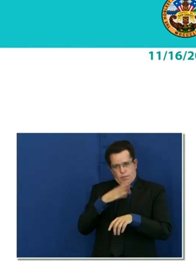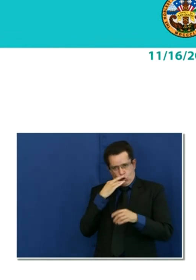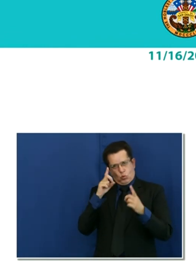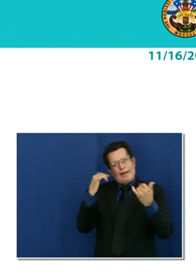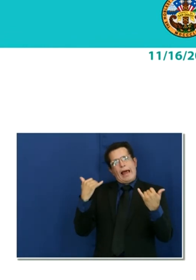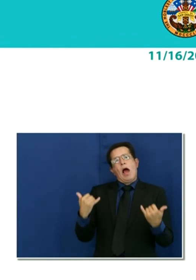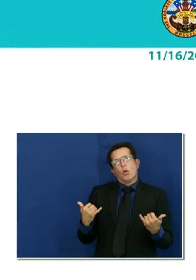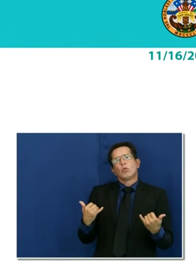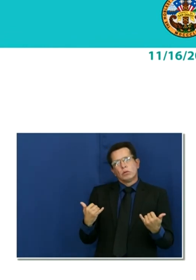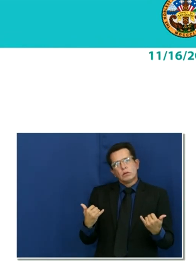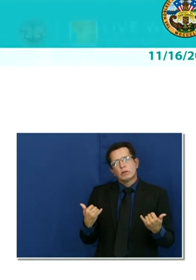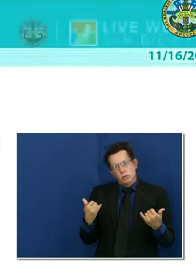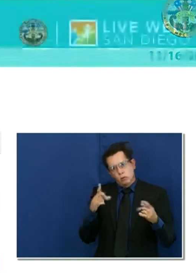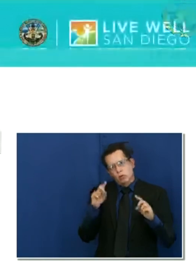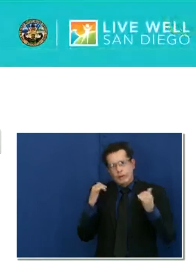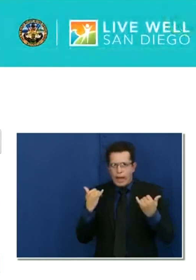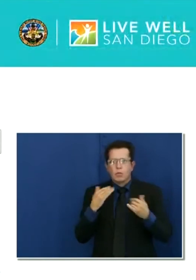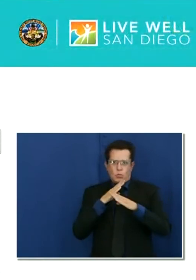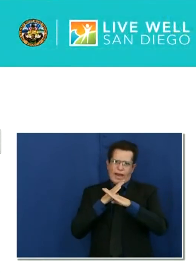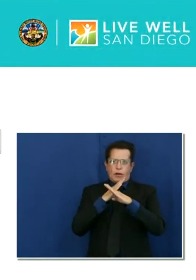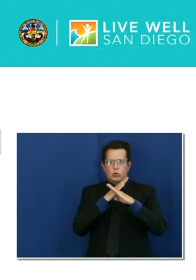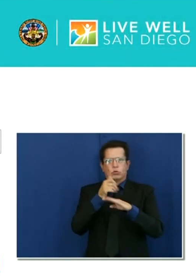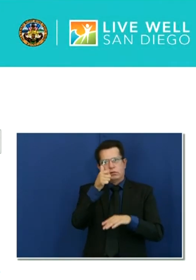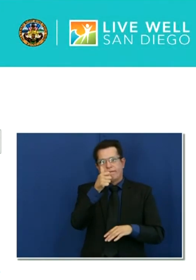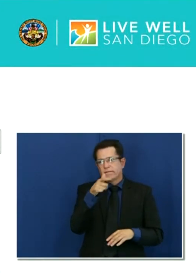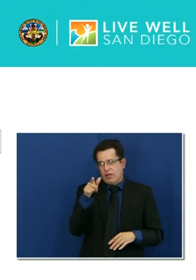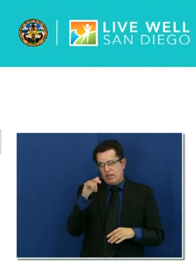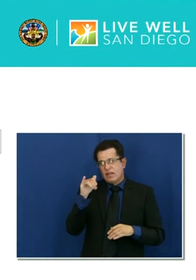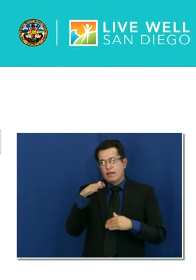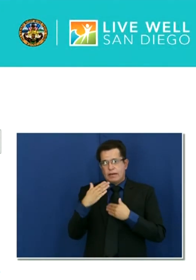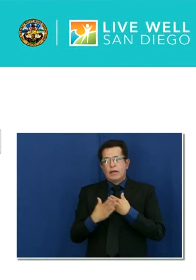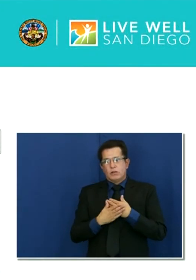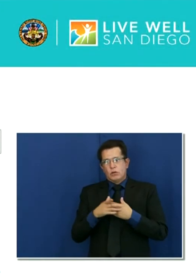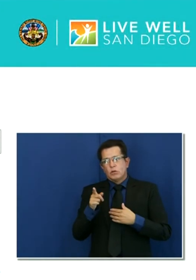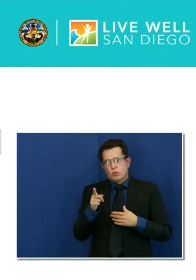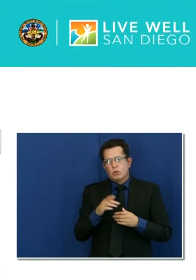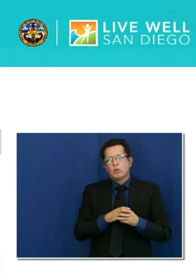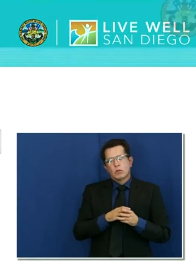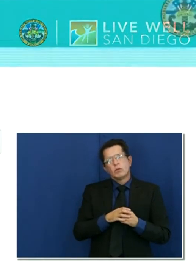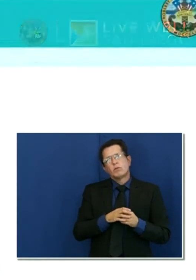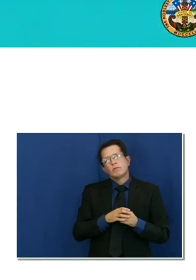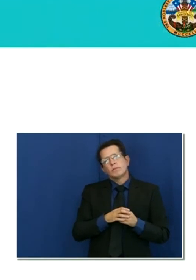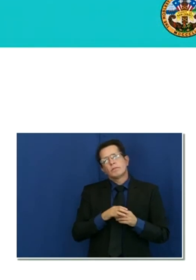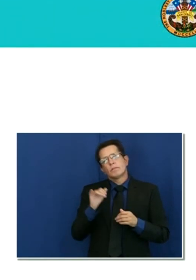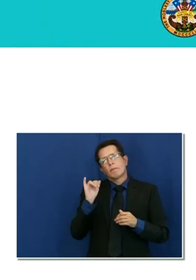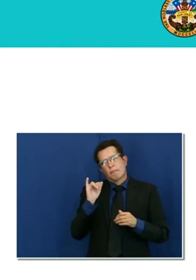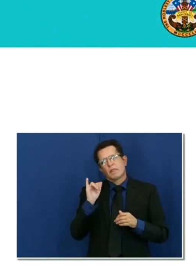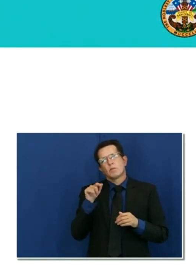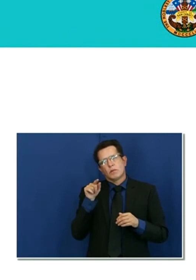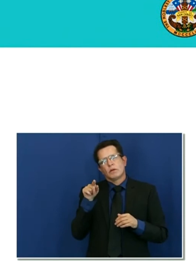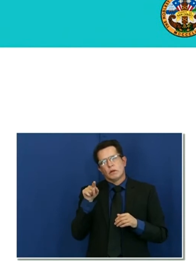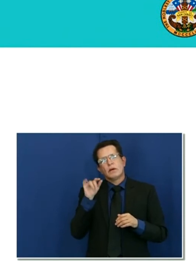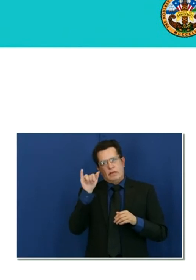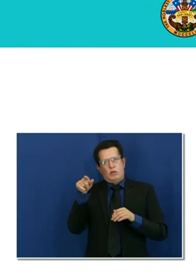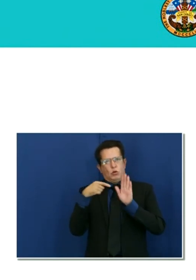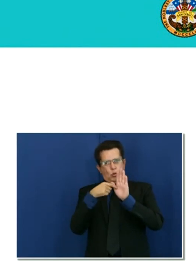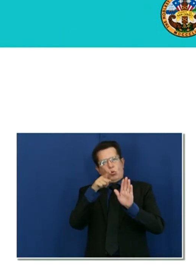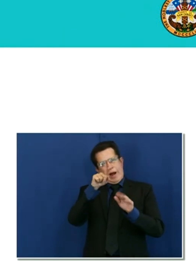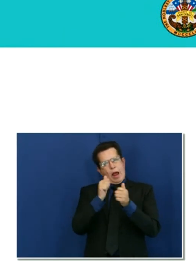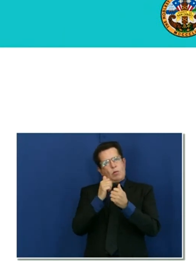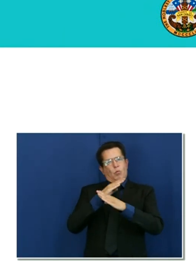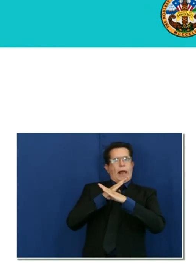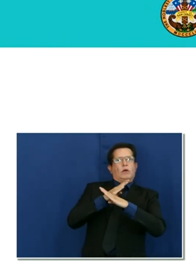In this next slide, it provides the preventive measures. Actually, I want to, skip to this